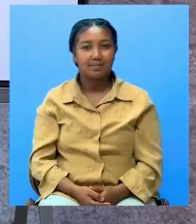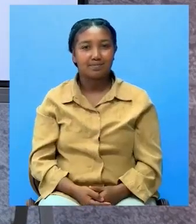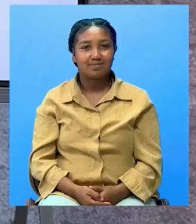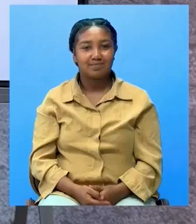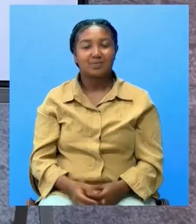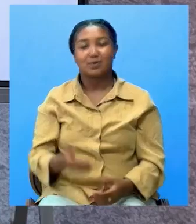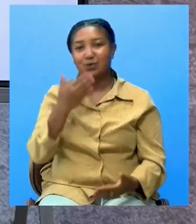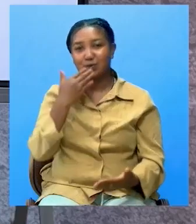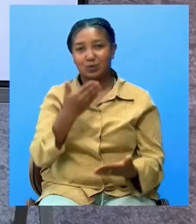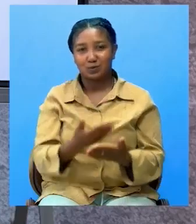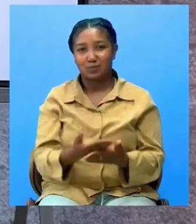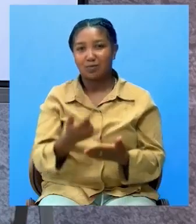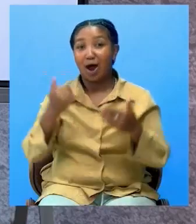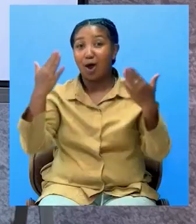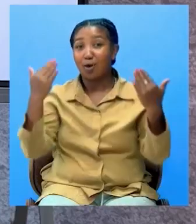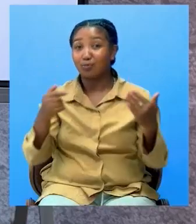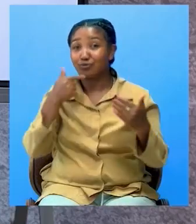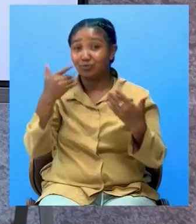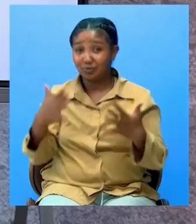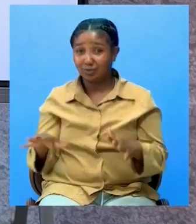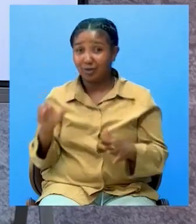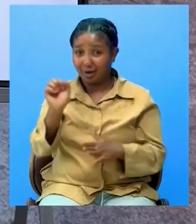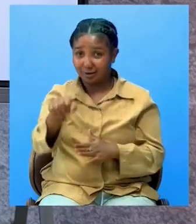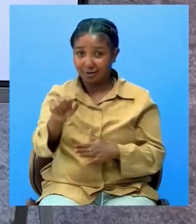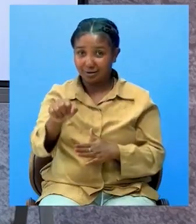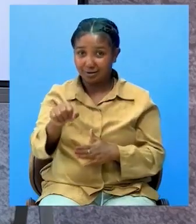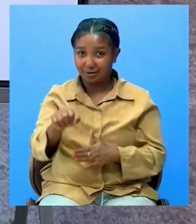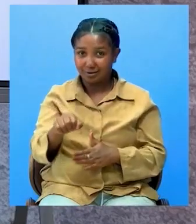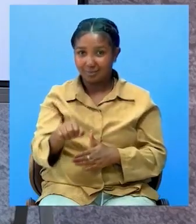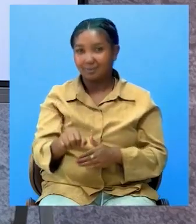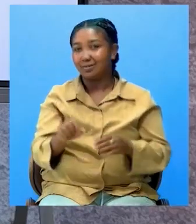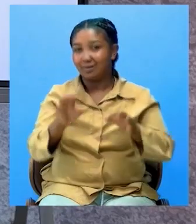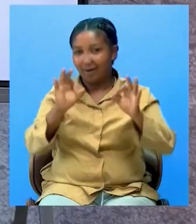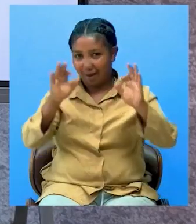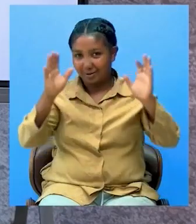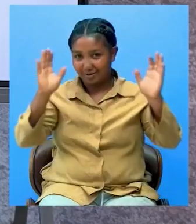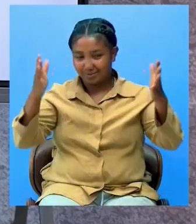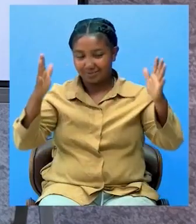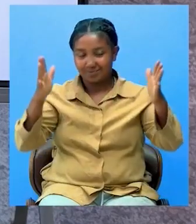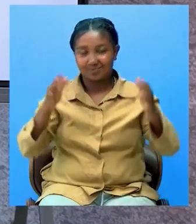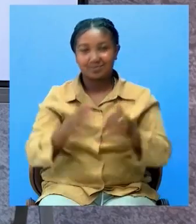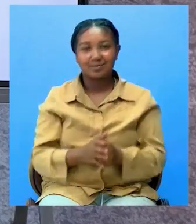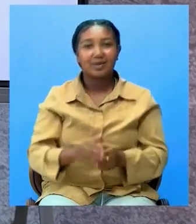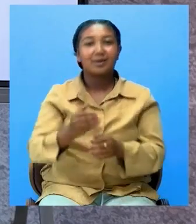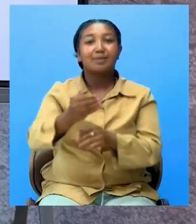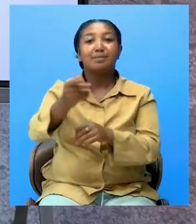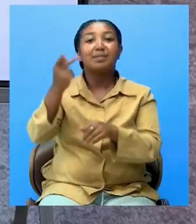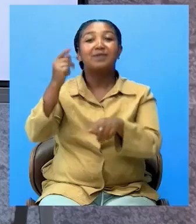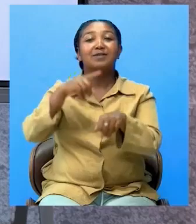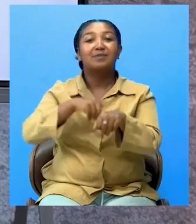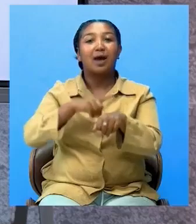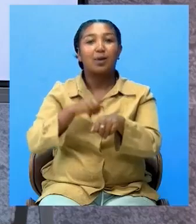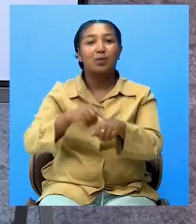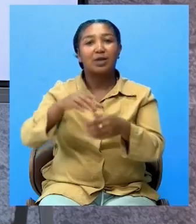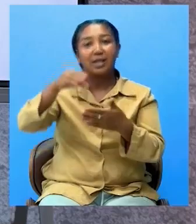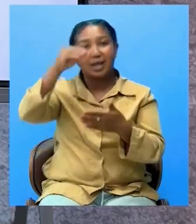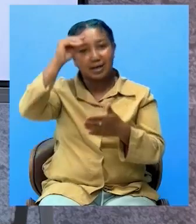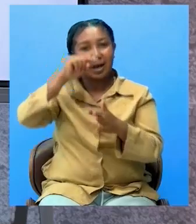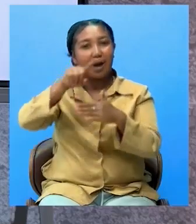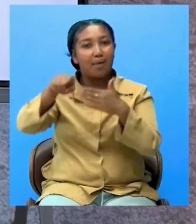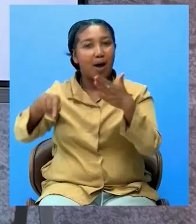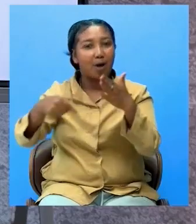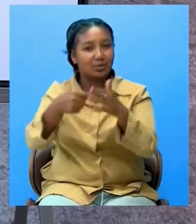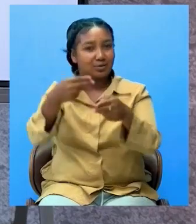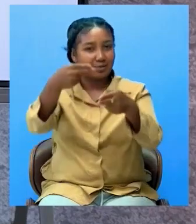Good. I hope you told to your parents. Nice, students. In the previous class, we talked about noun.